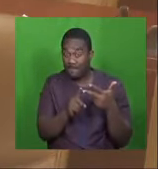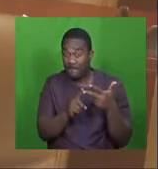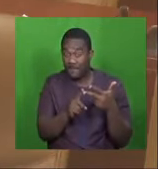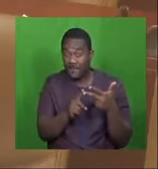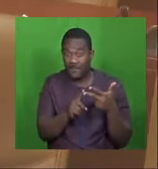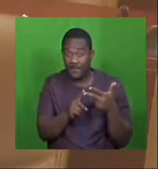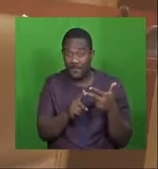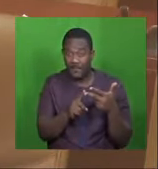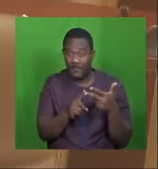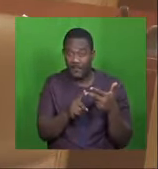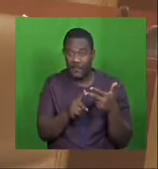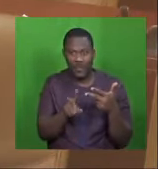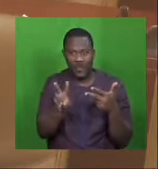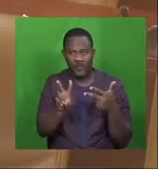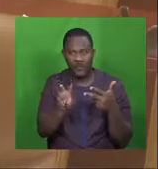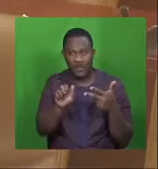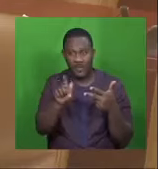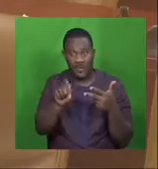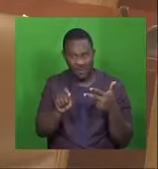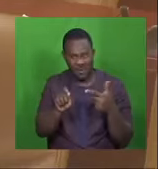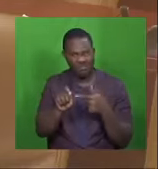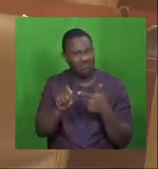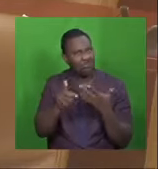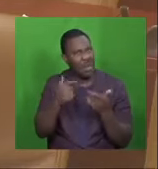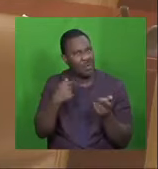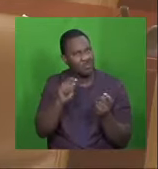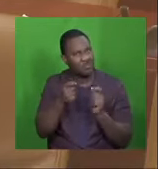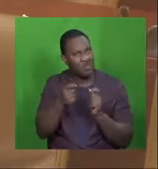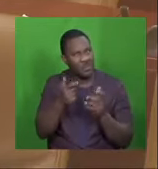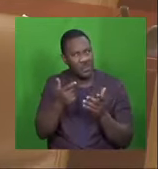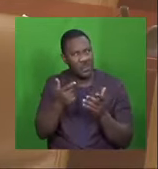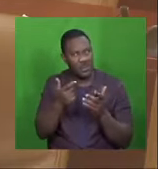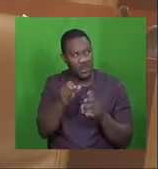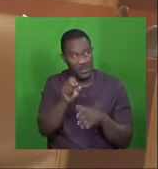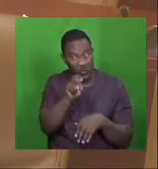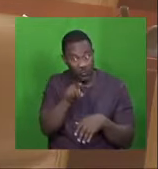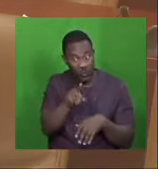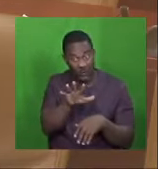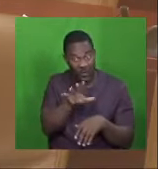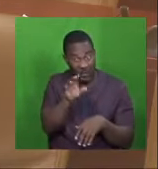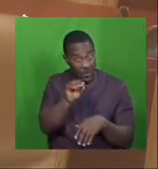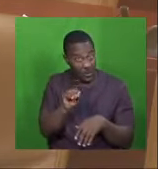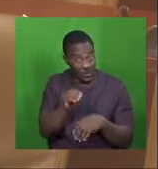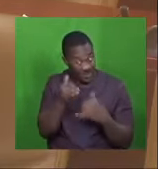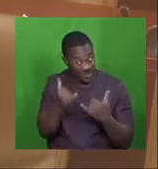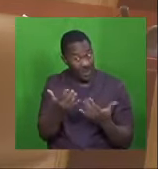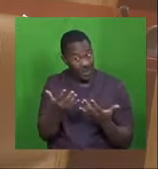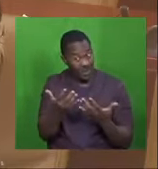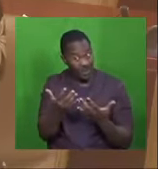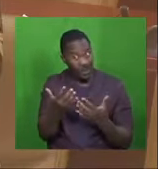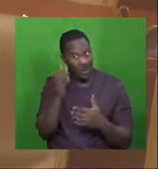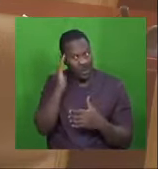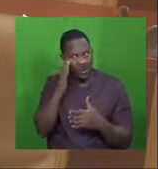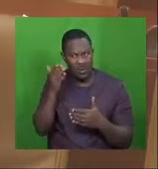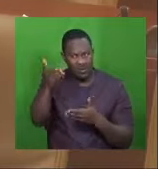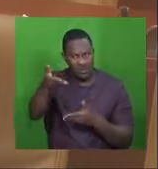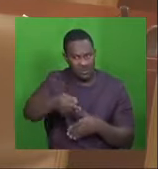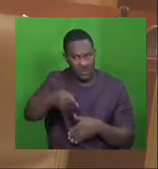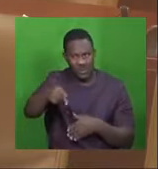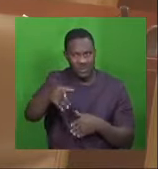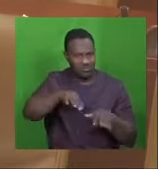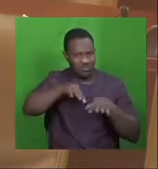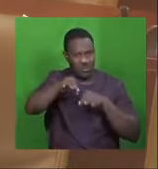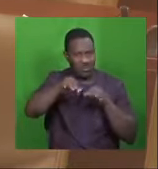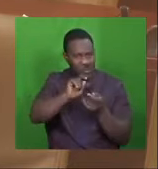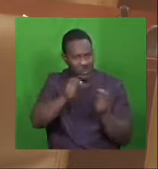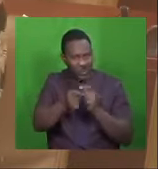the last has to do with the VAT rate, which I corrected. Effectively, VAT rate is 12.5%. Mr. Speaker, we will bring the amendment to this House, and you will